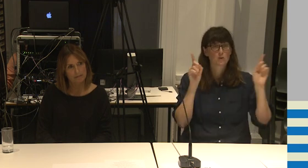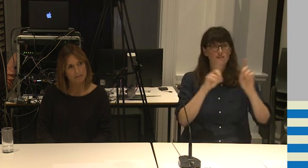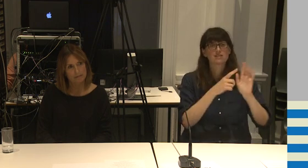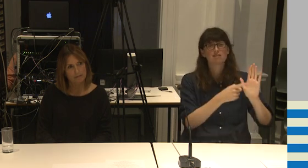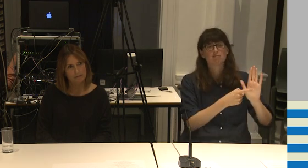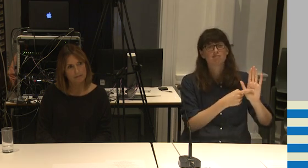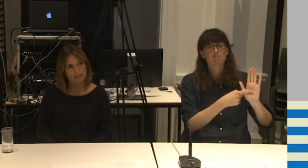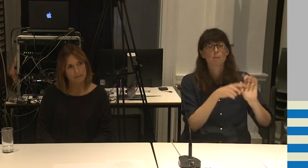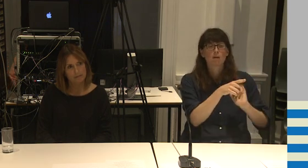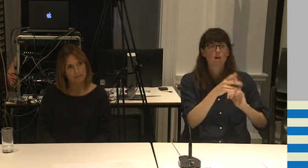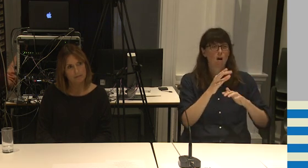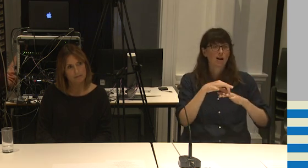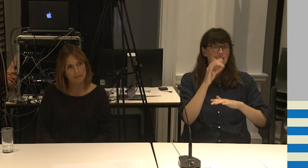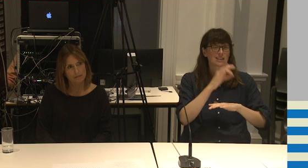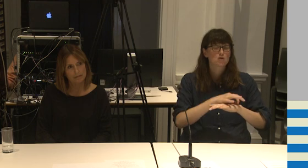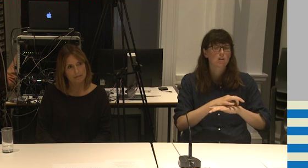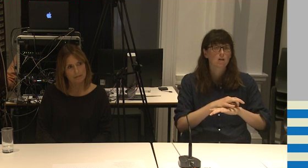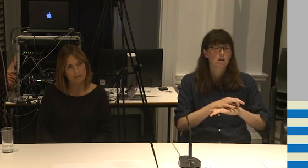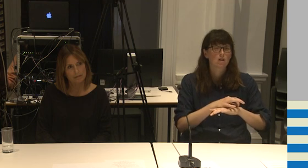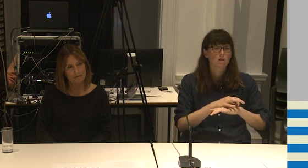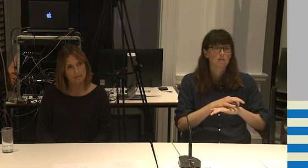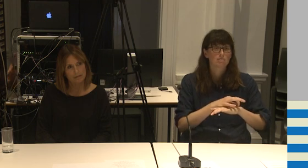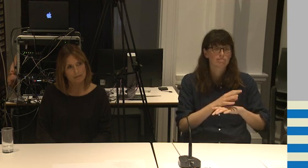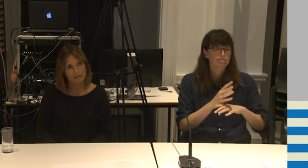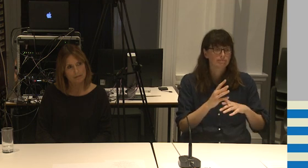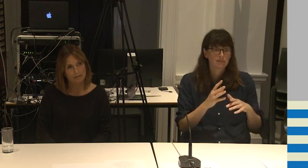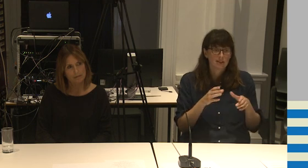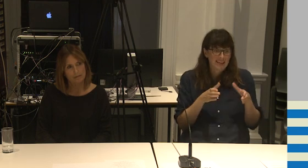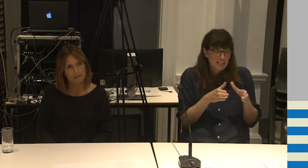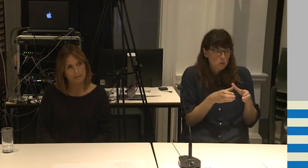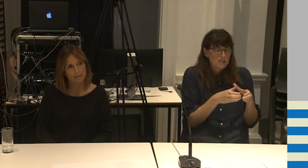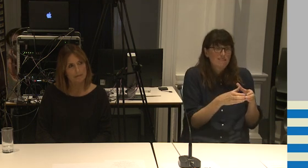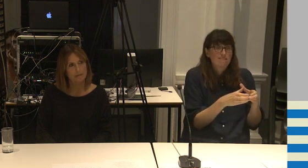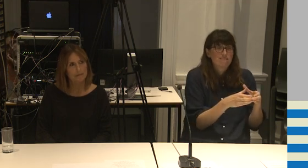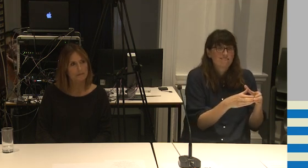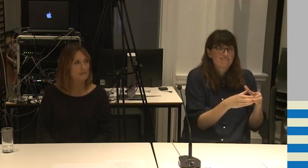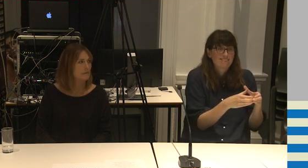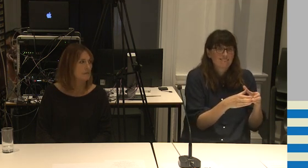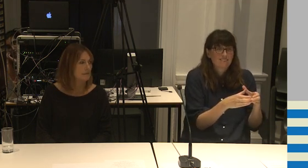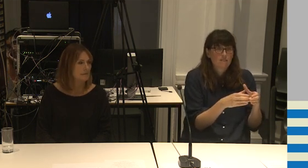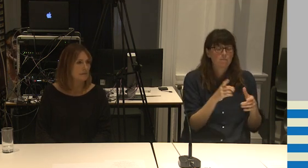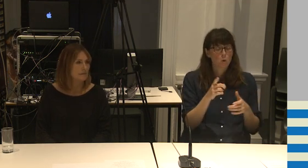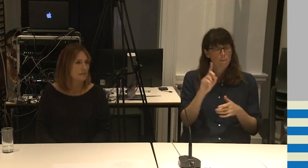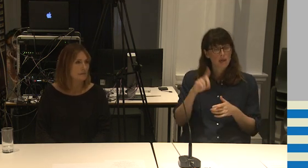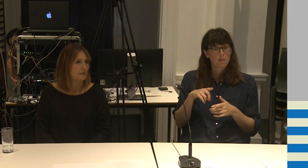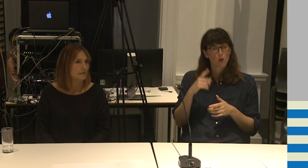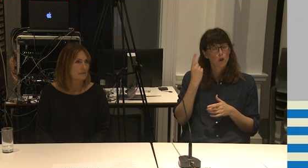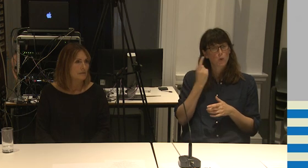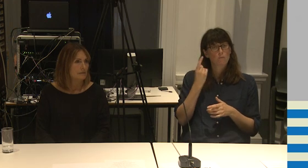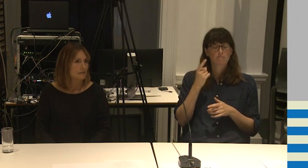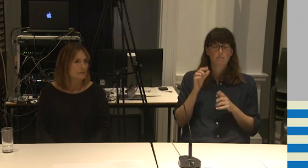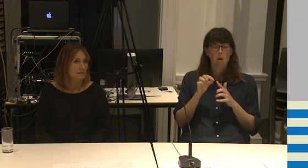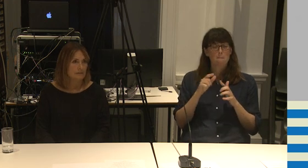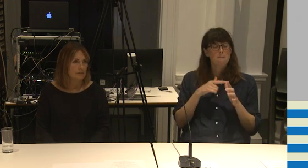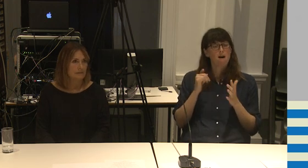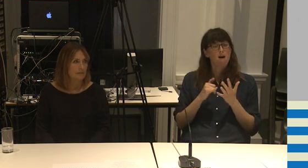think architecture is so exclusionary that a lot of people that can pass as non-disabled don't